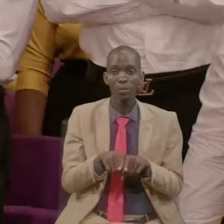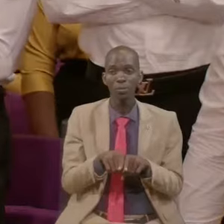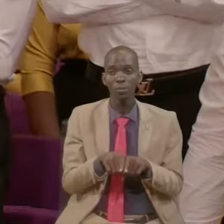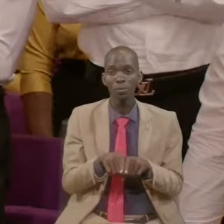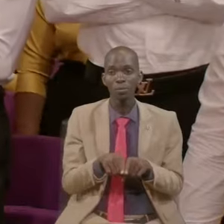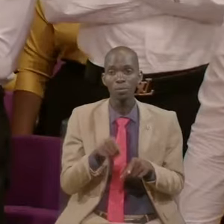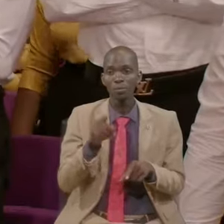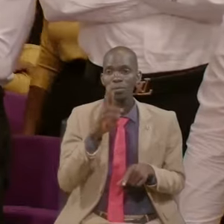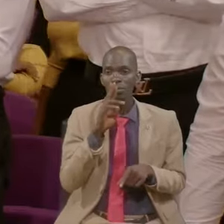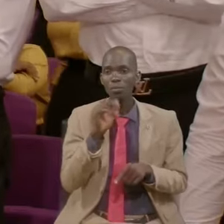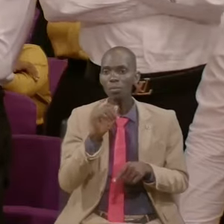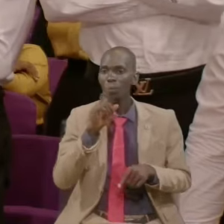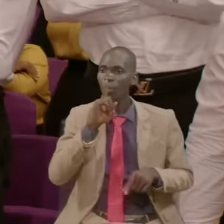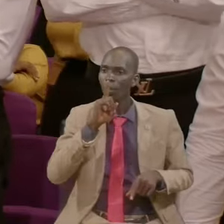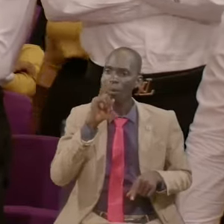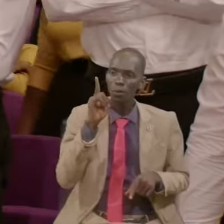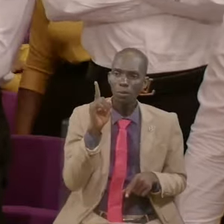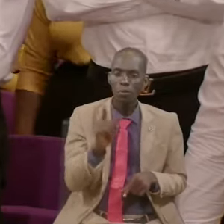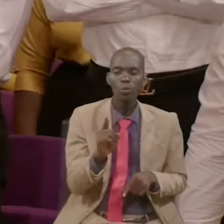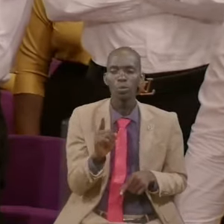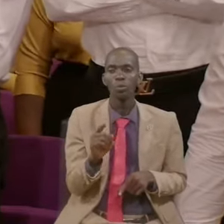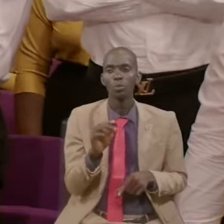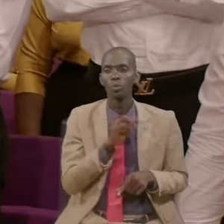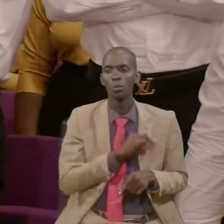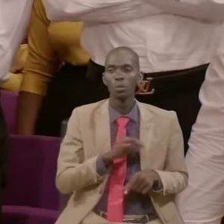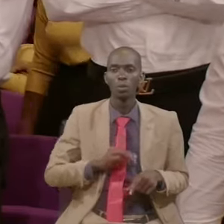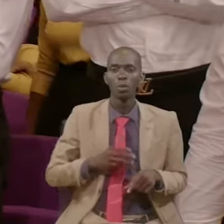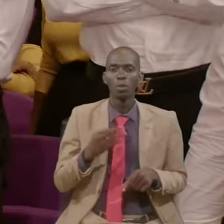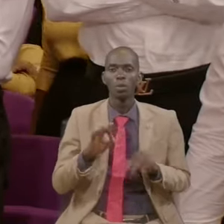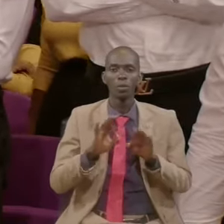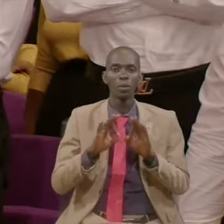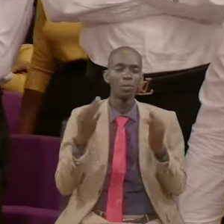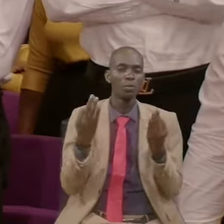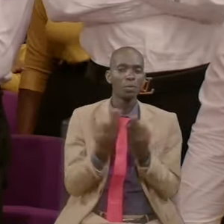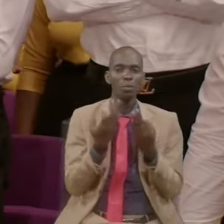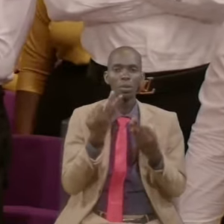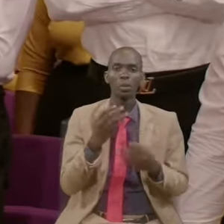a true member of the family of God,